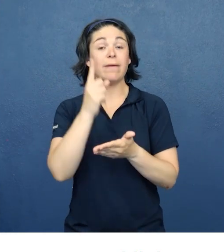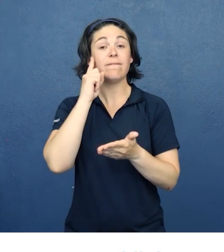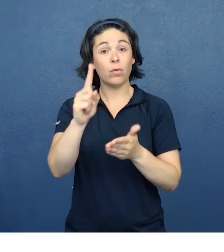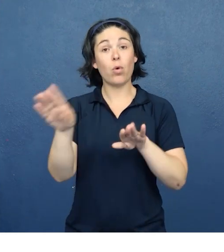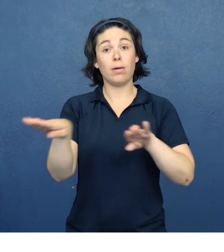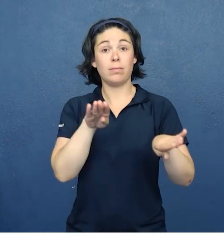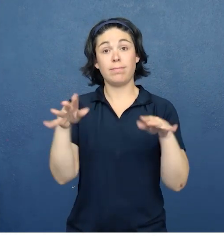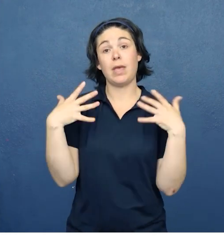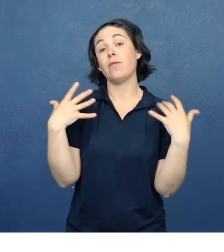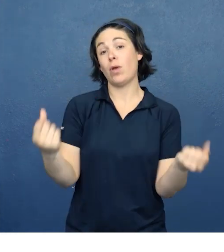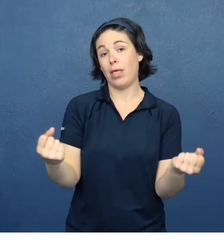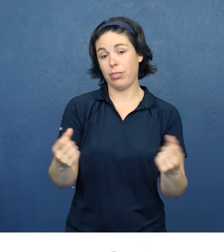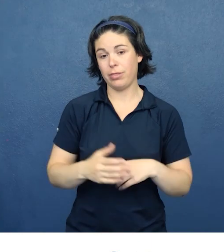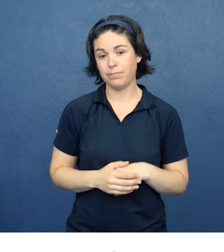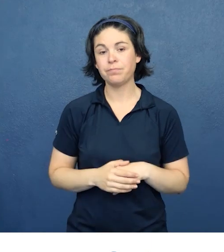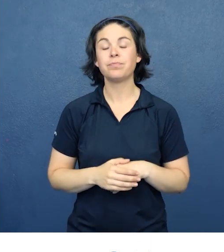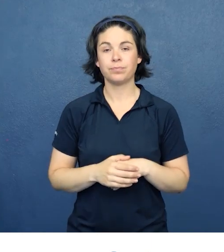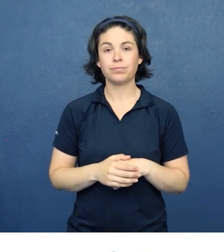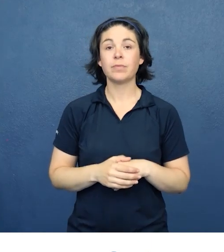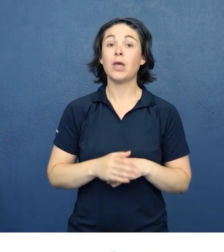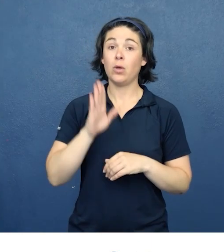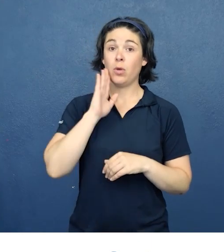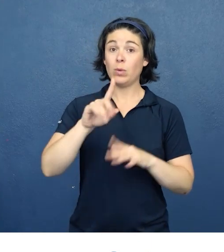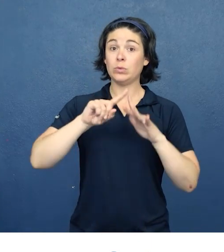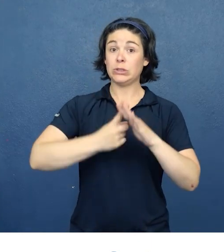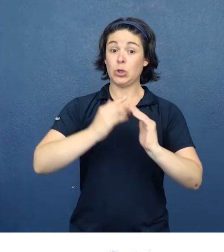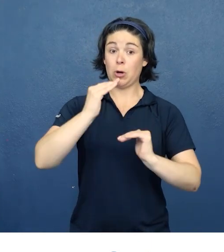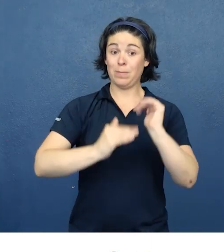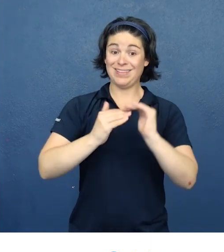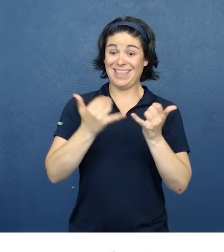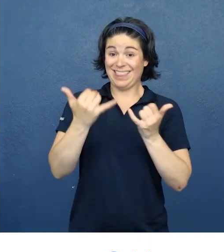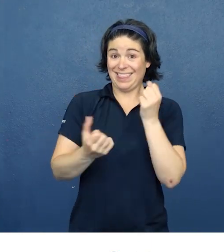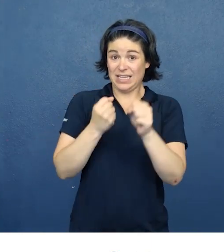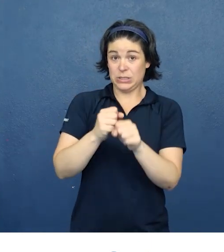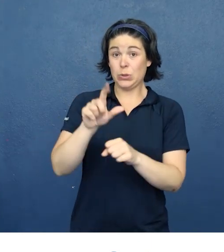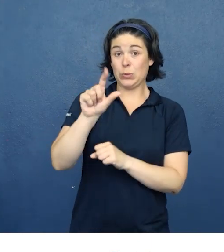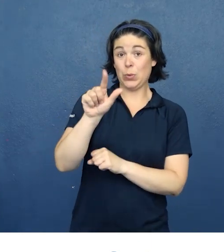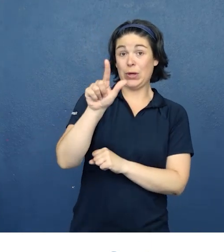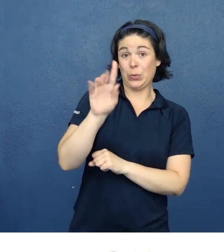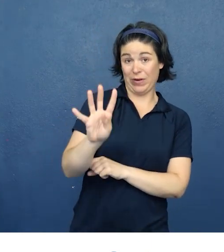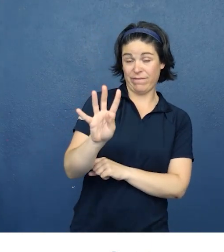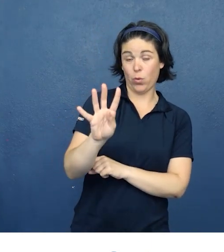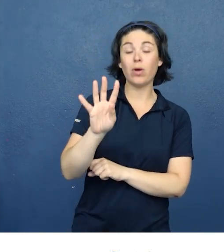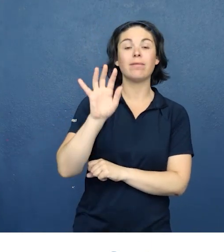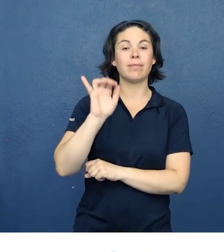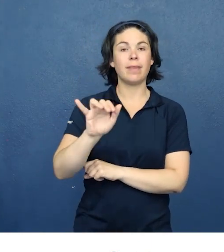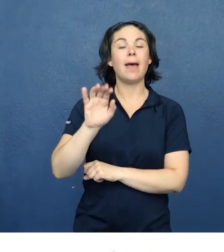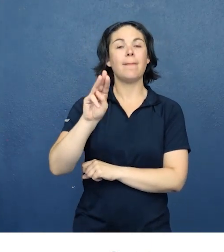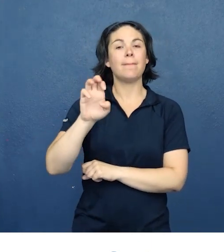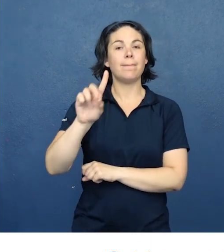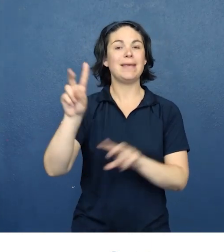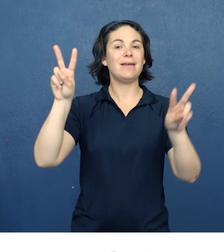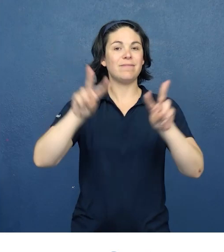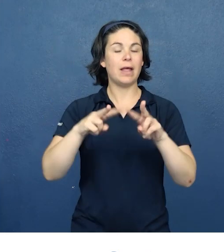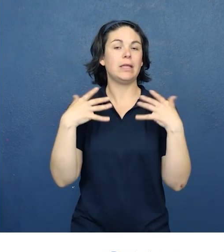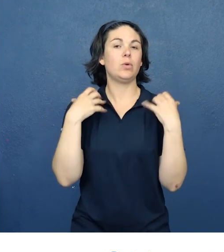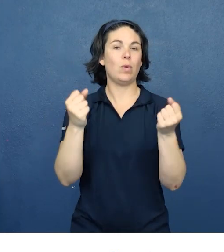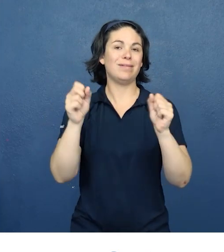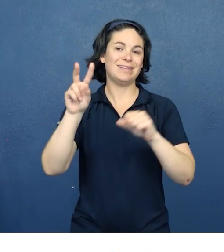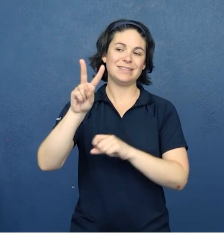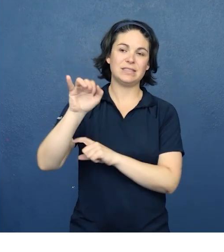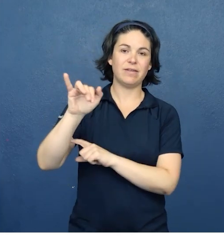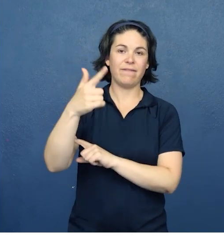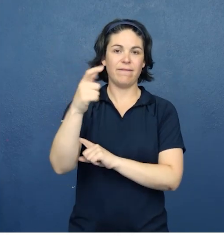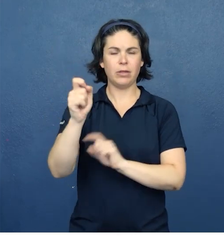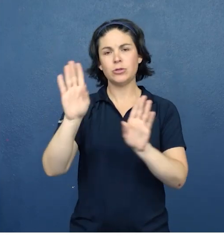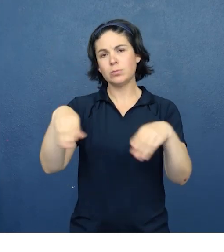health. Set to commence construction this year in 2024, the Mead Valley Wellness Village offers a variety of